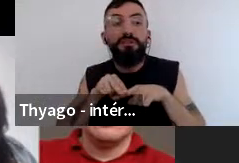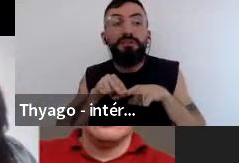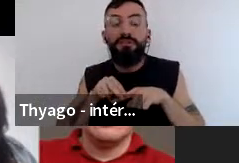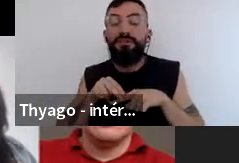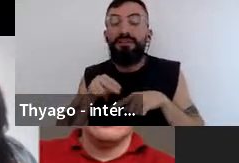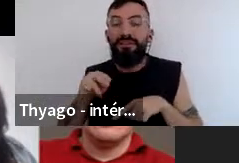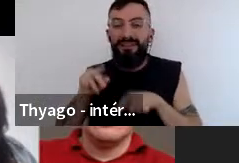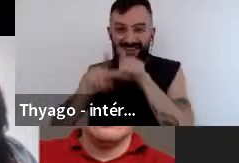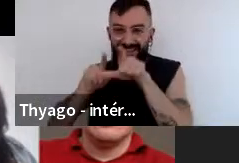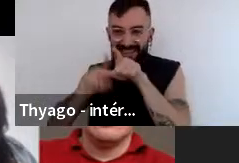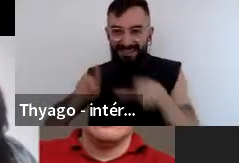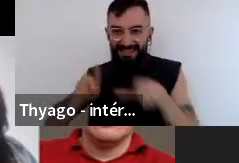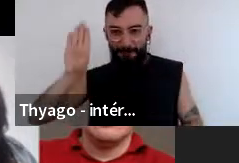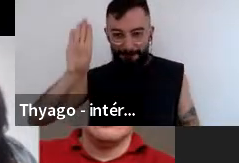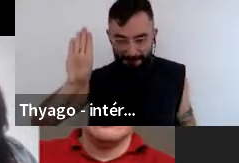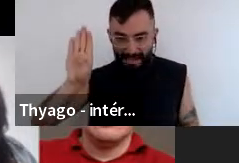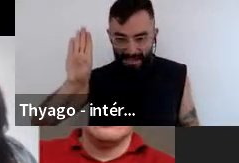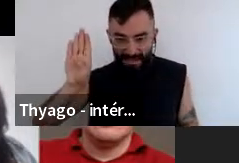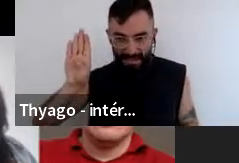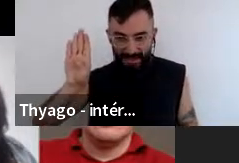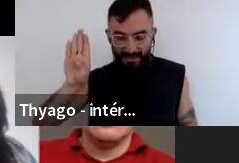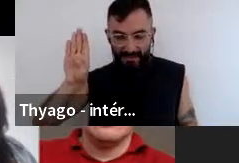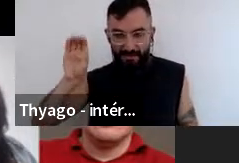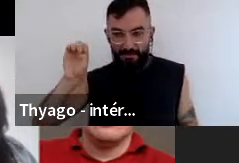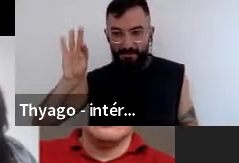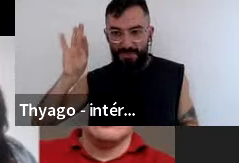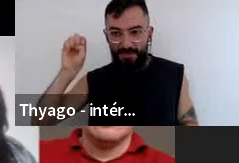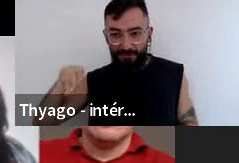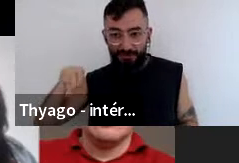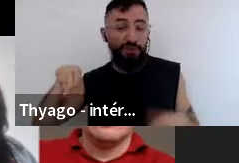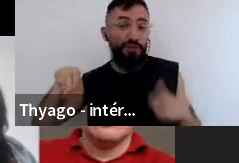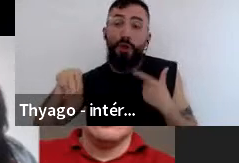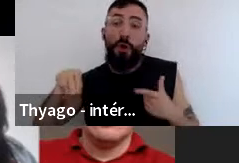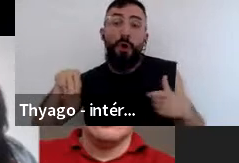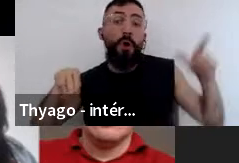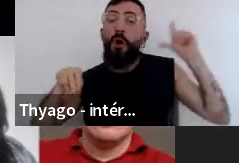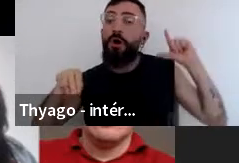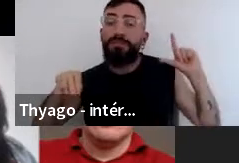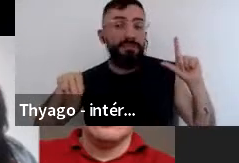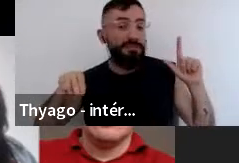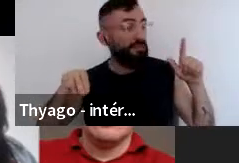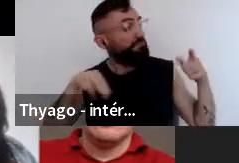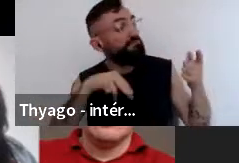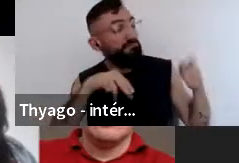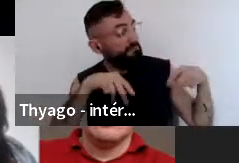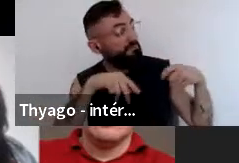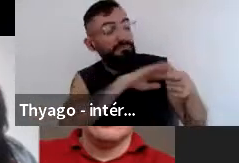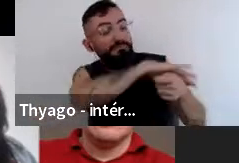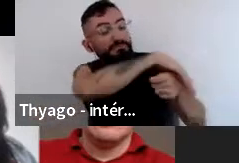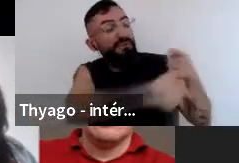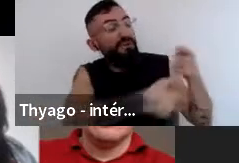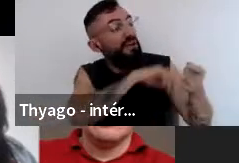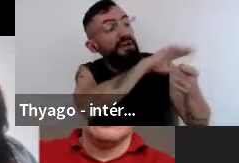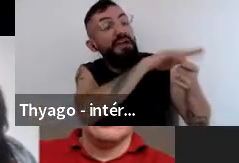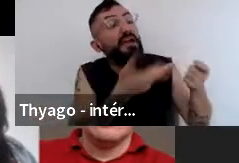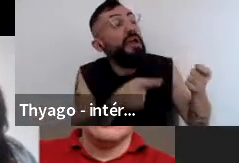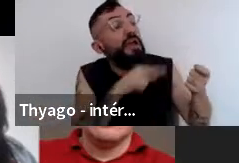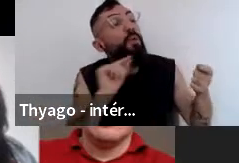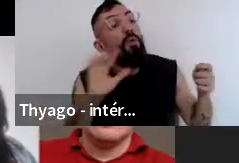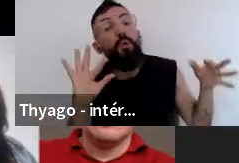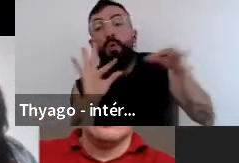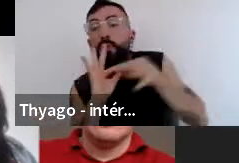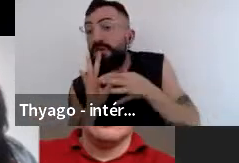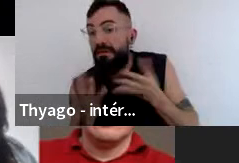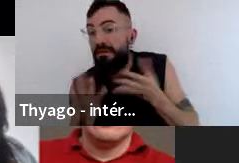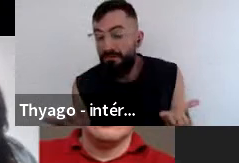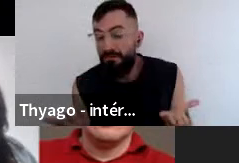letter E with other morphophonological elements of Libras, like the